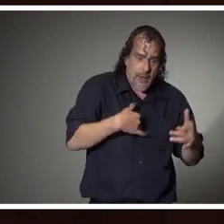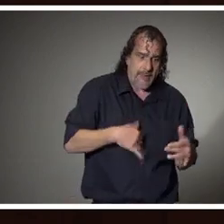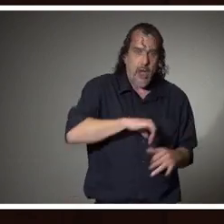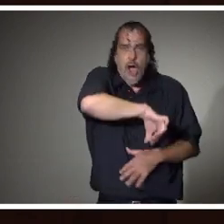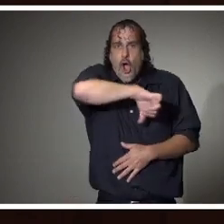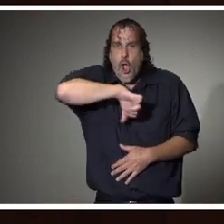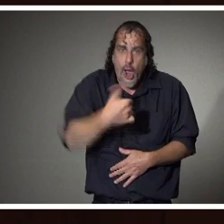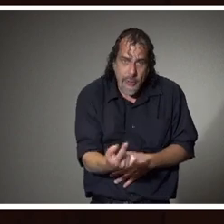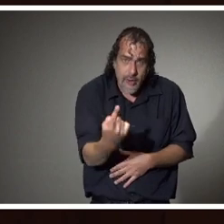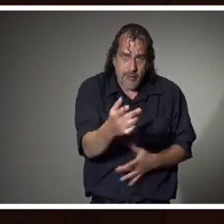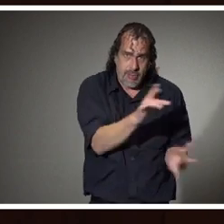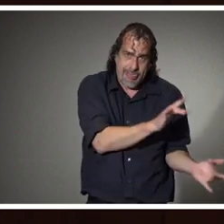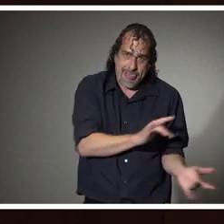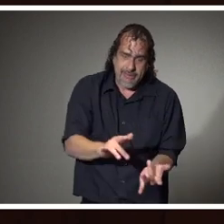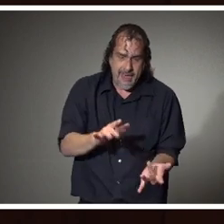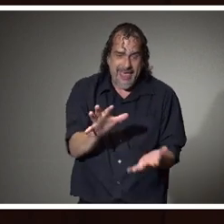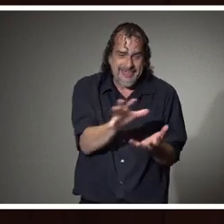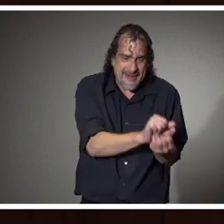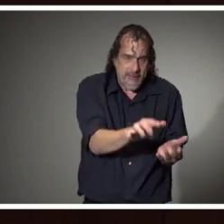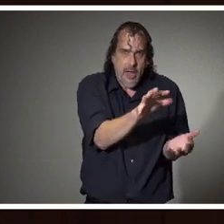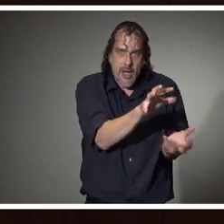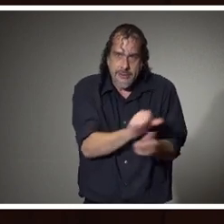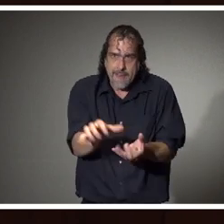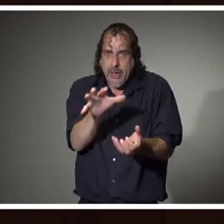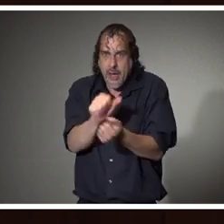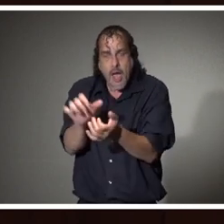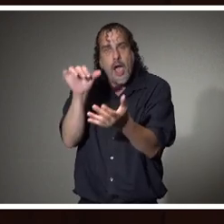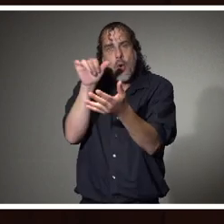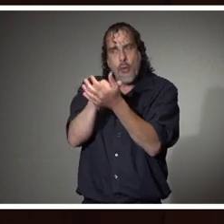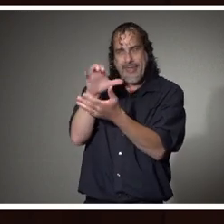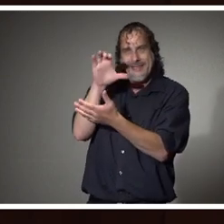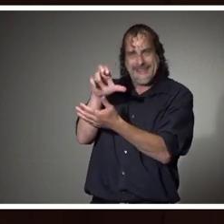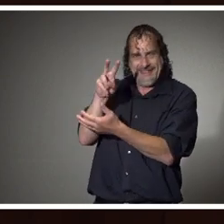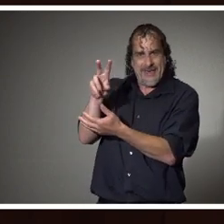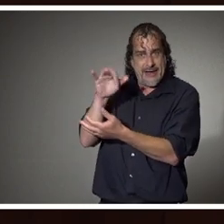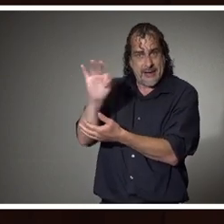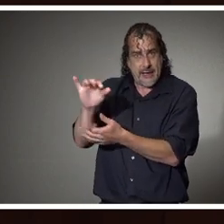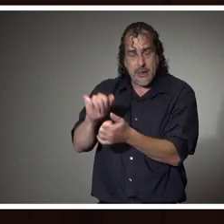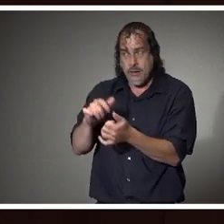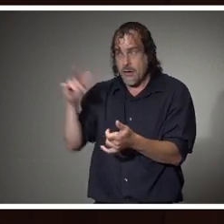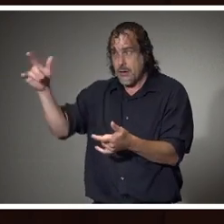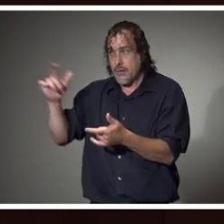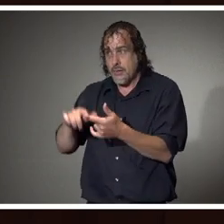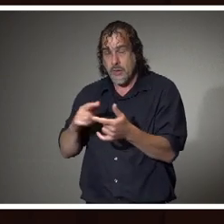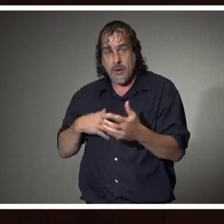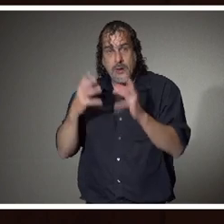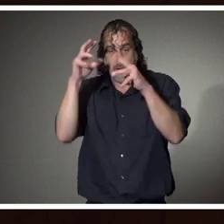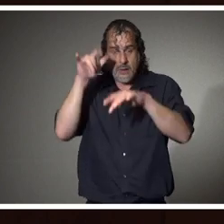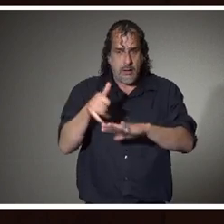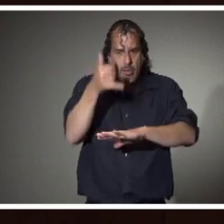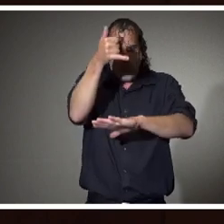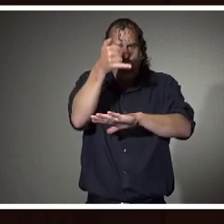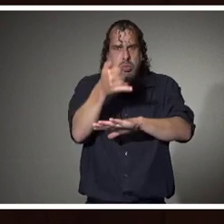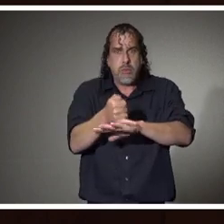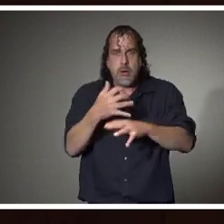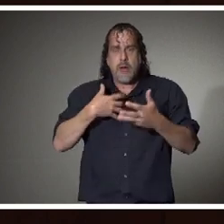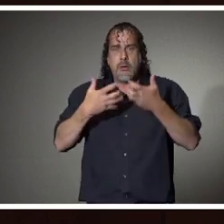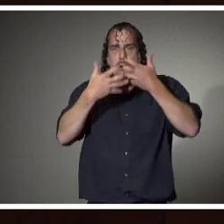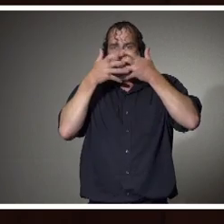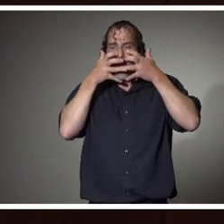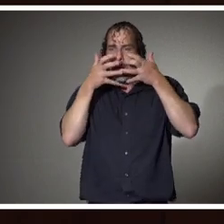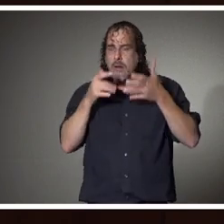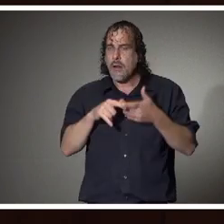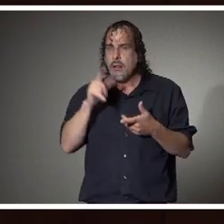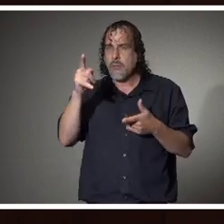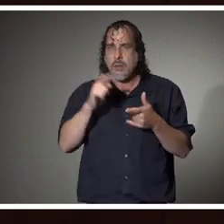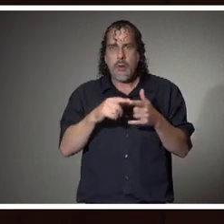The devastation of that on top of COVID, I assure you, when we landed and put on our mask and we were looking at the people that had just